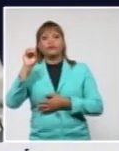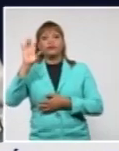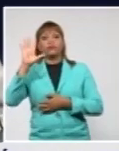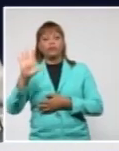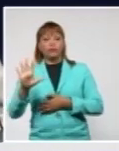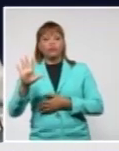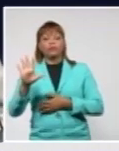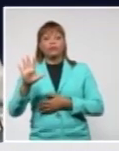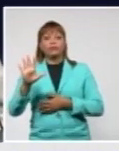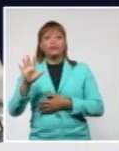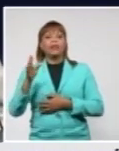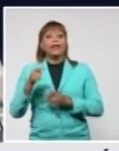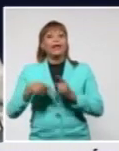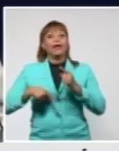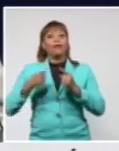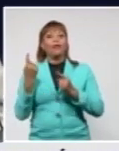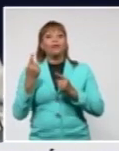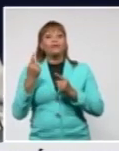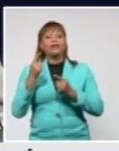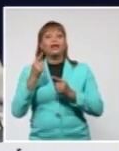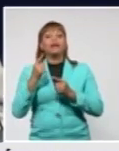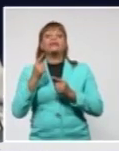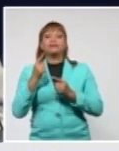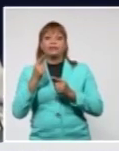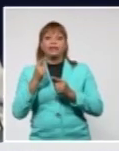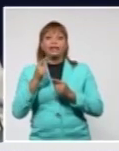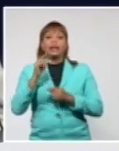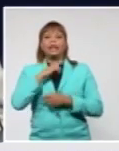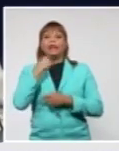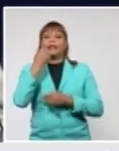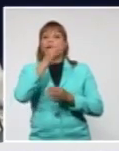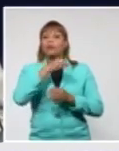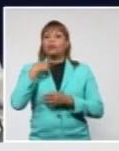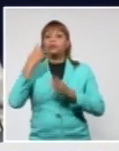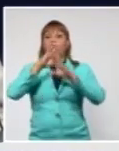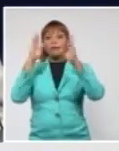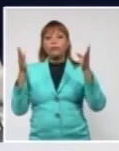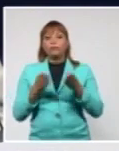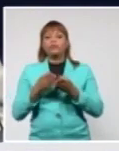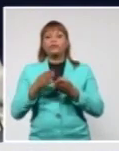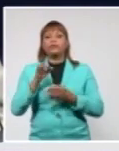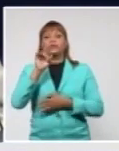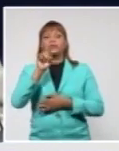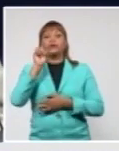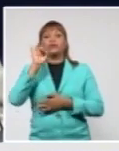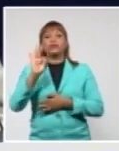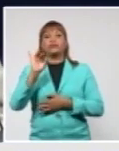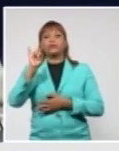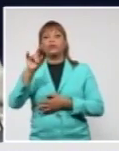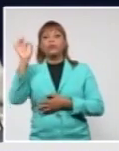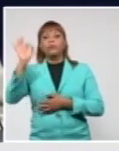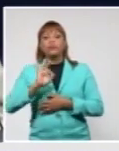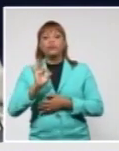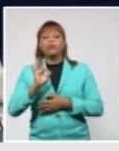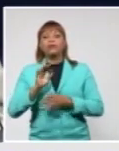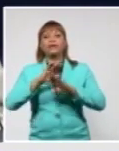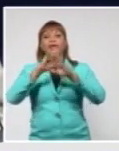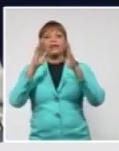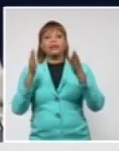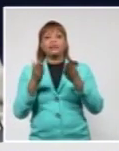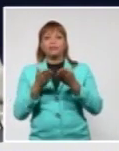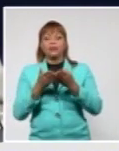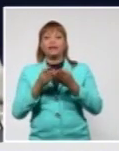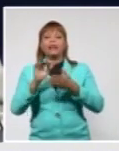of 2.89% and the regional rate of 3.30%. As I